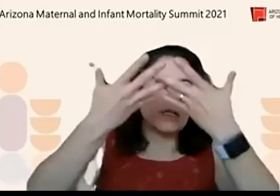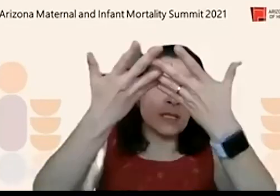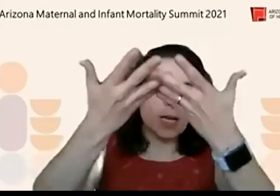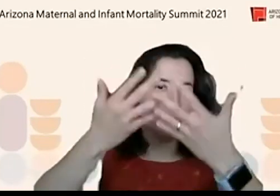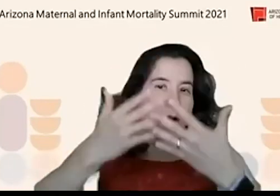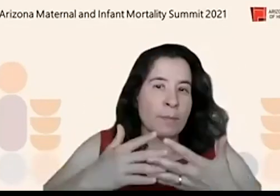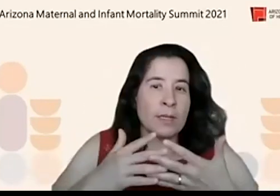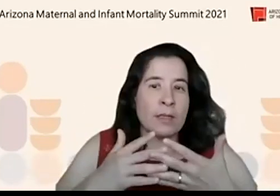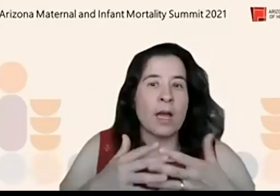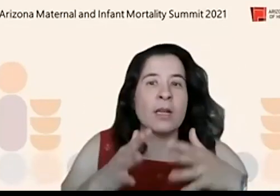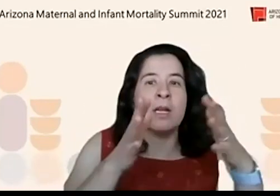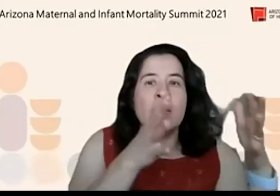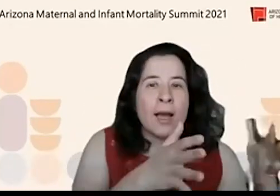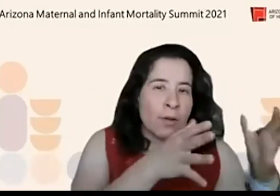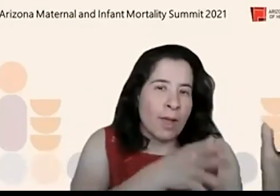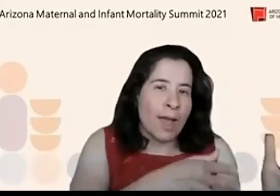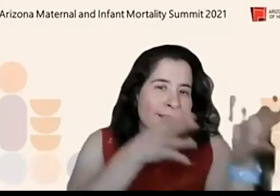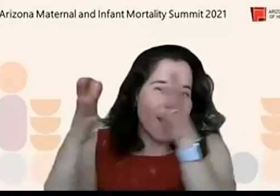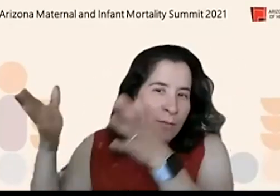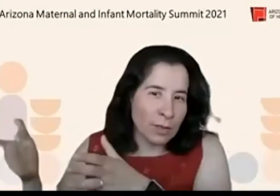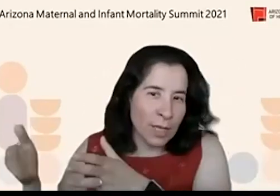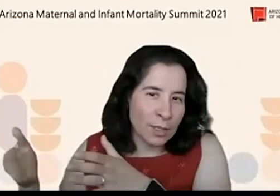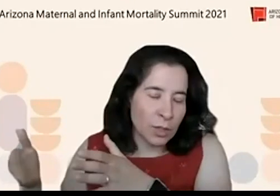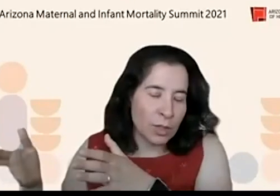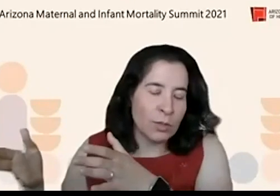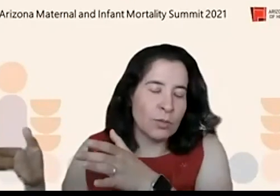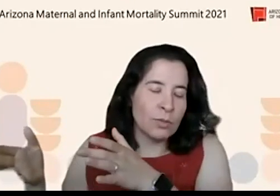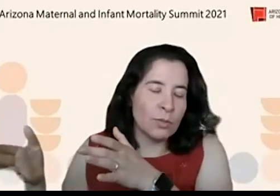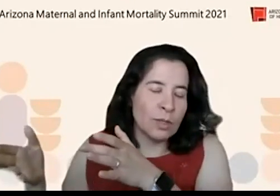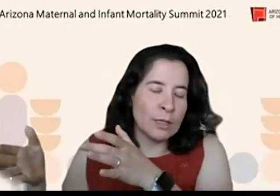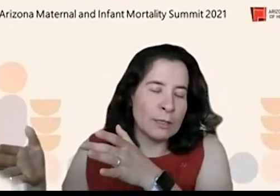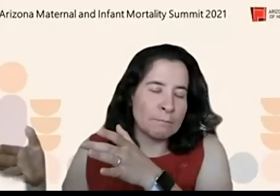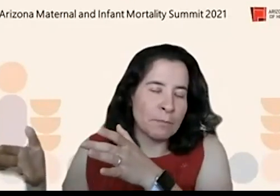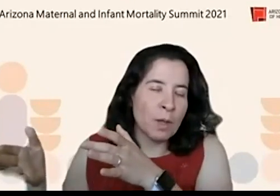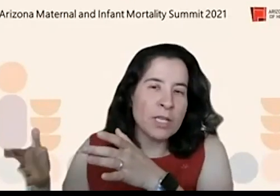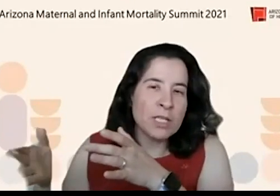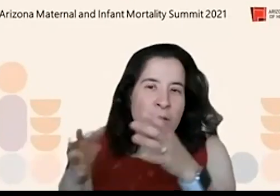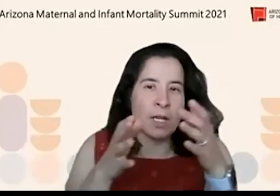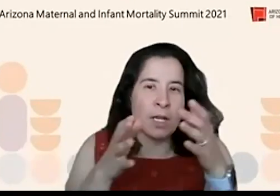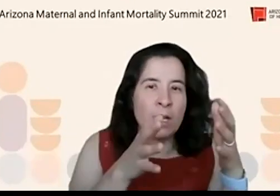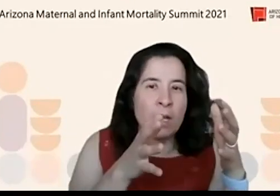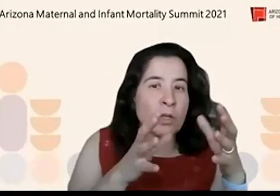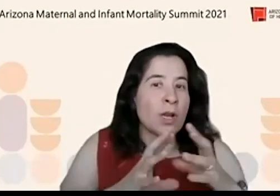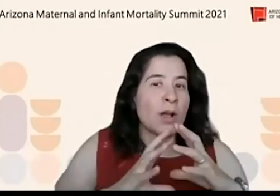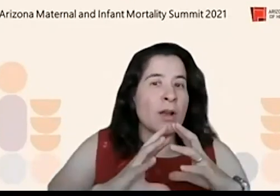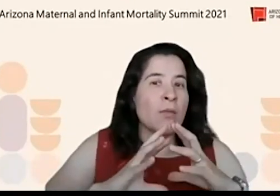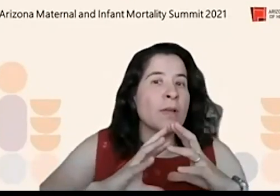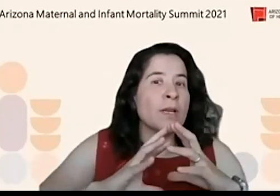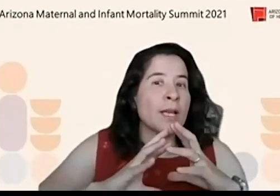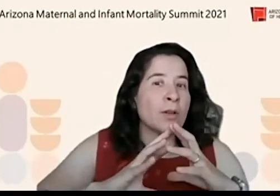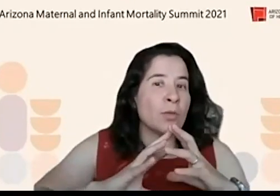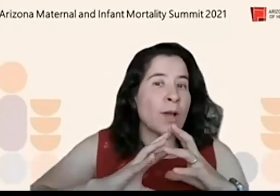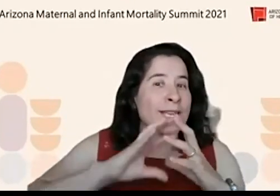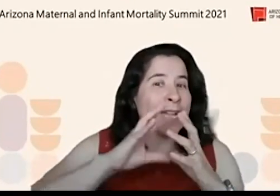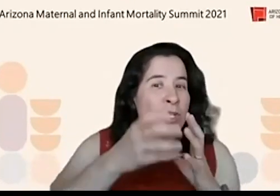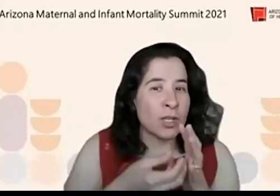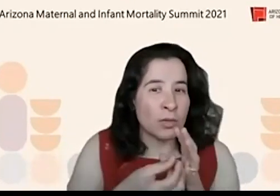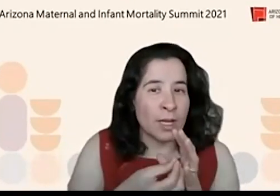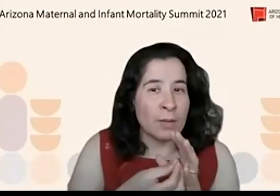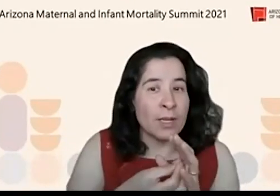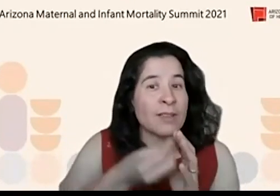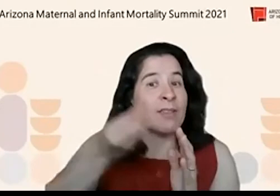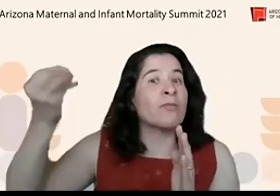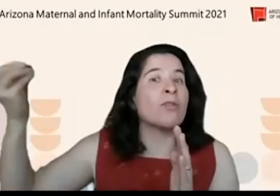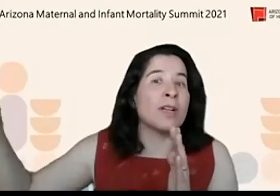pregnancy, and pregnancy is kind of augmenting that. Now, as that relates to breastfeeding, so in a woman, again, who has had